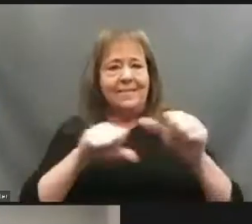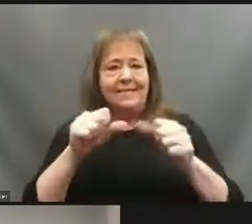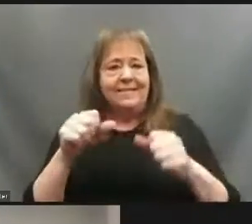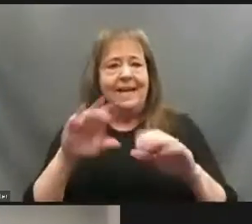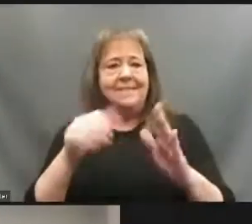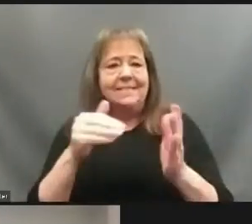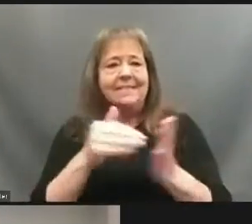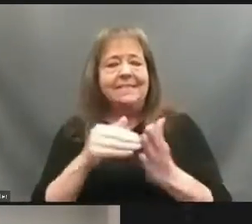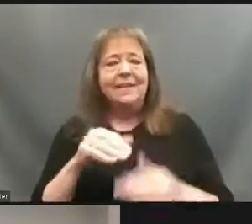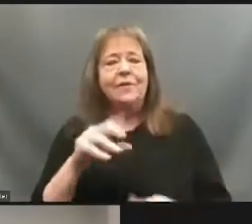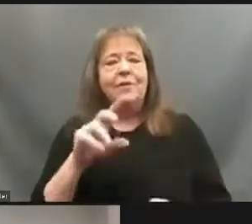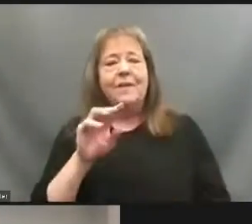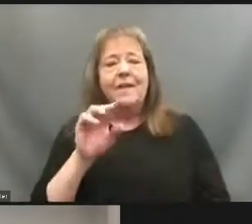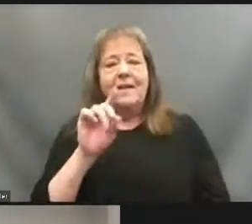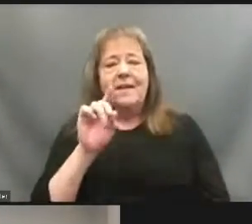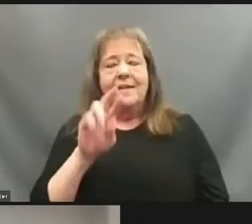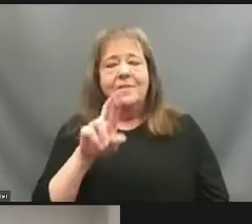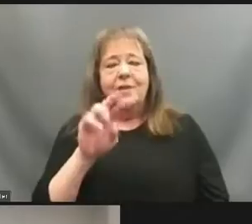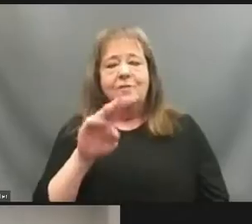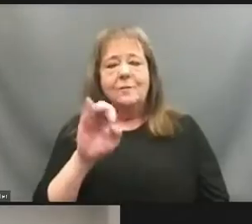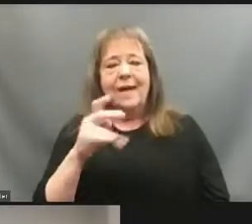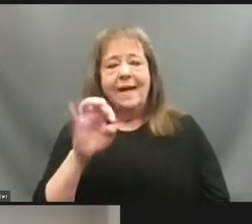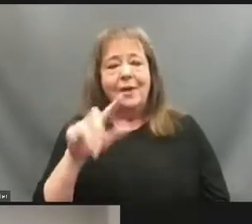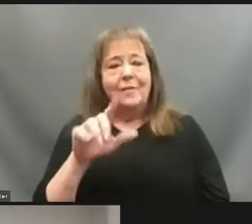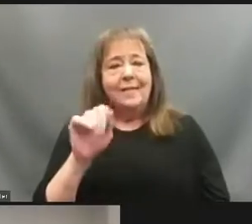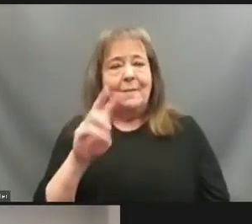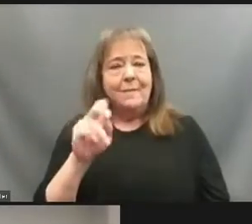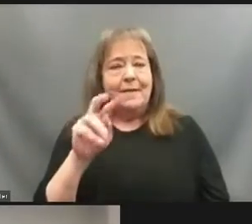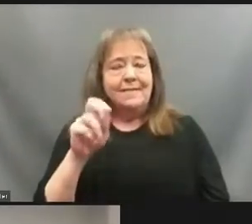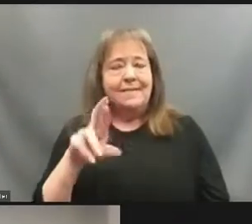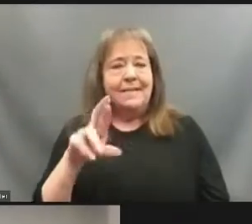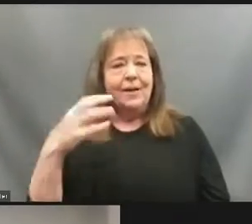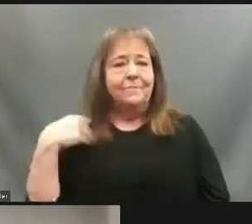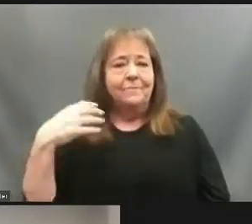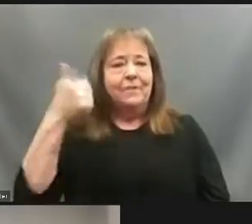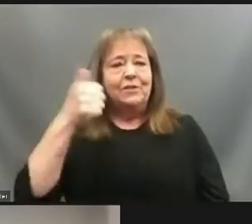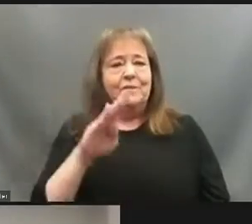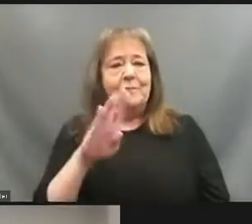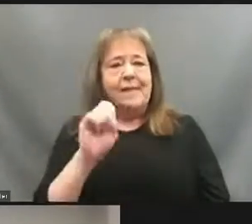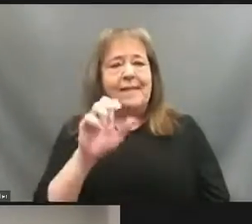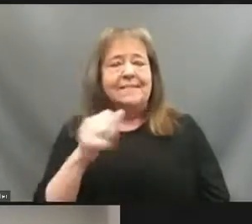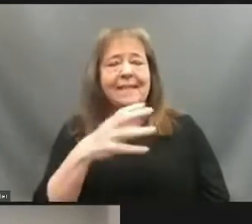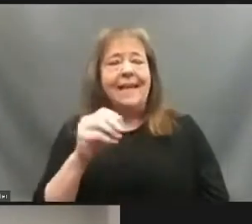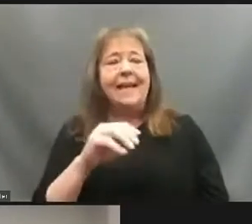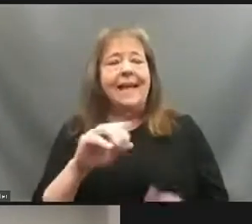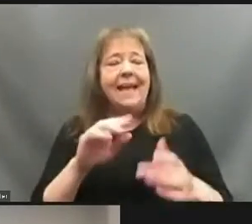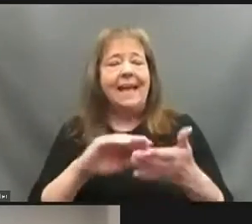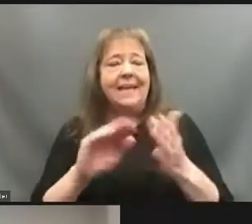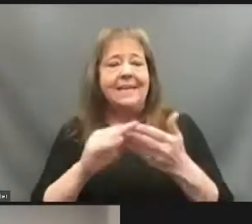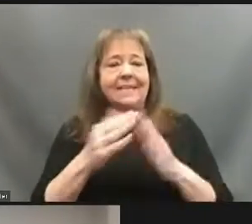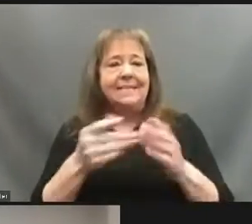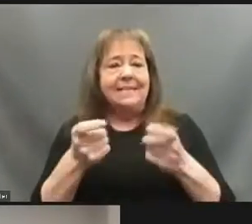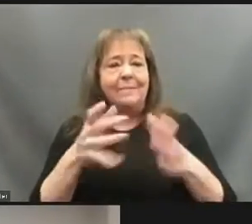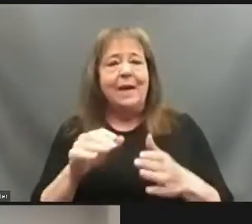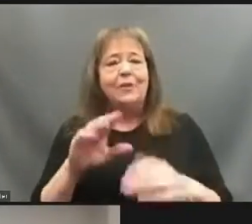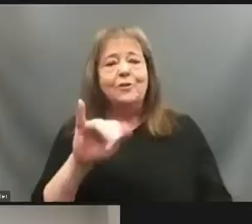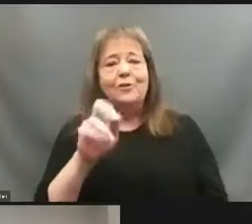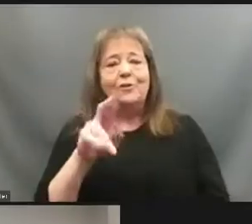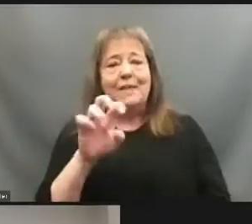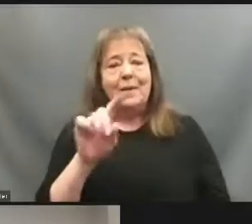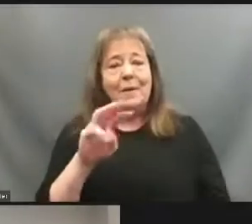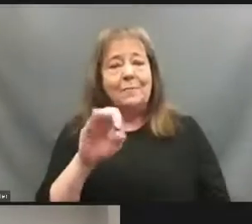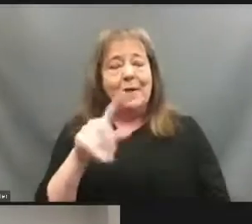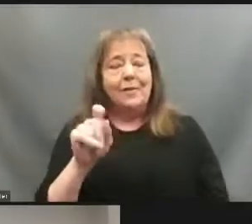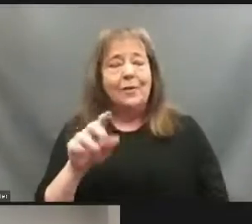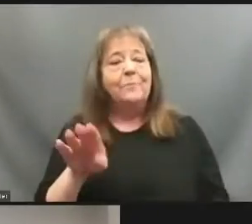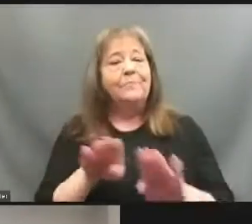Michael Emmentier, Chief Medical Officer for BSA, and City Manager Jared Miller. We'll go ahead and open it up to our